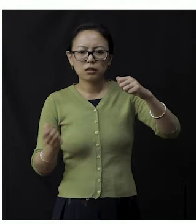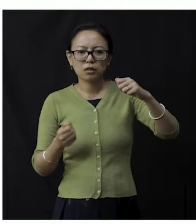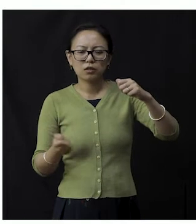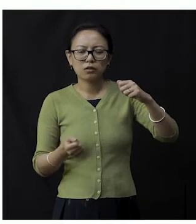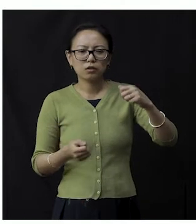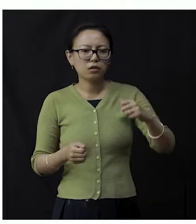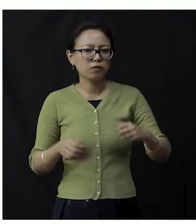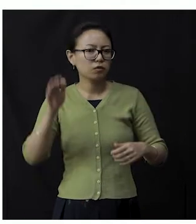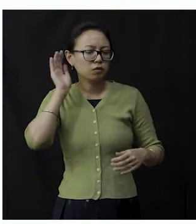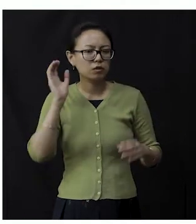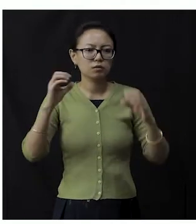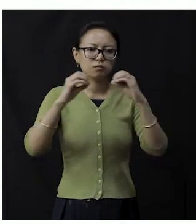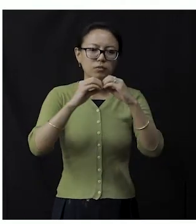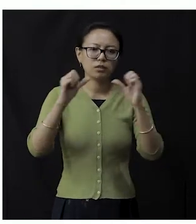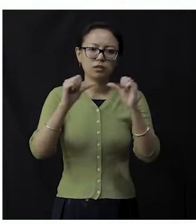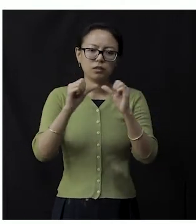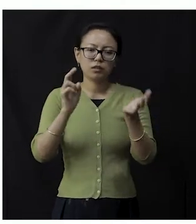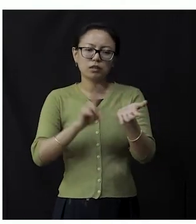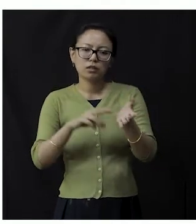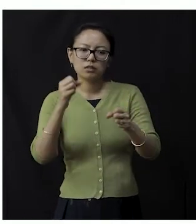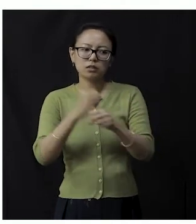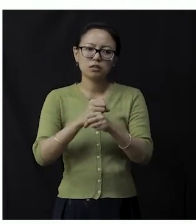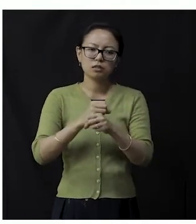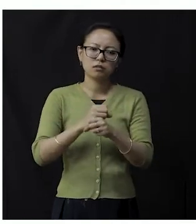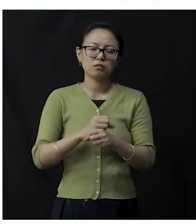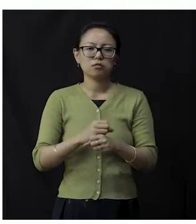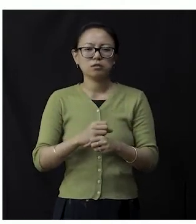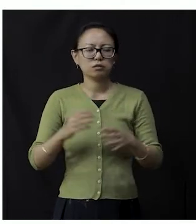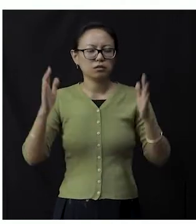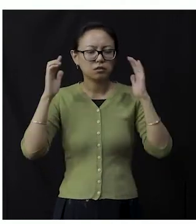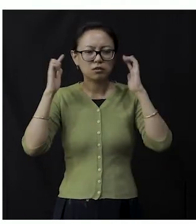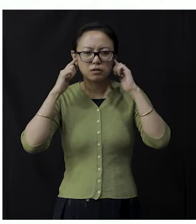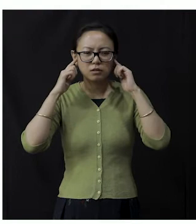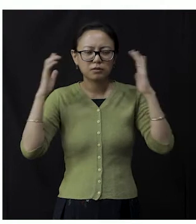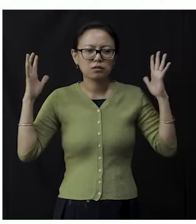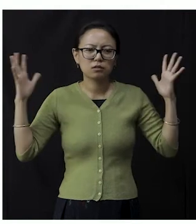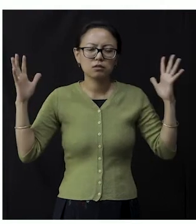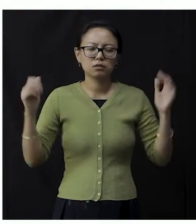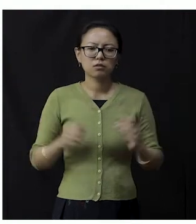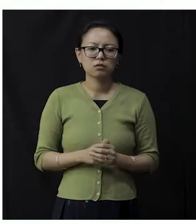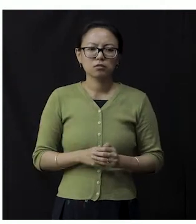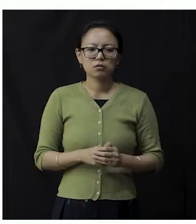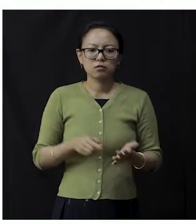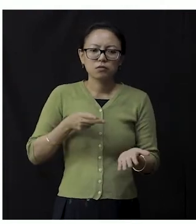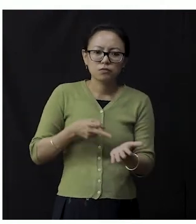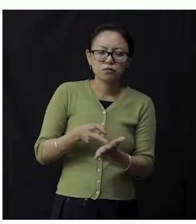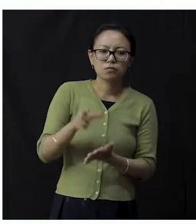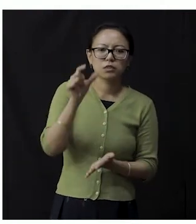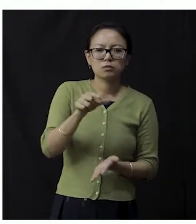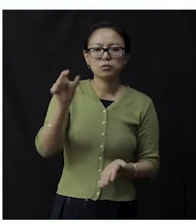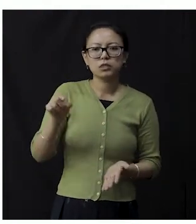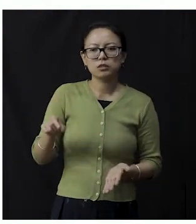bing, bing, bong, bong. And the people simply did not know what to